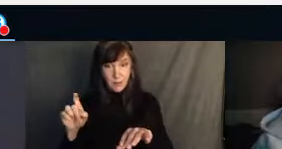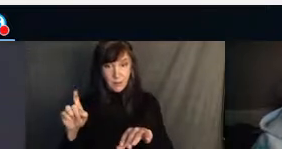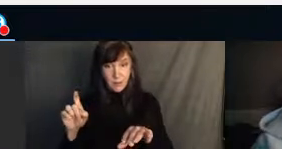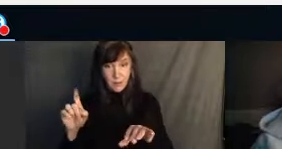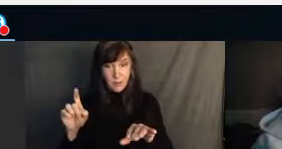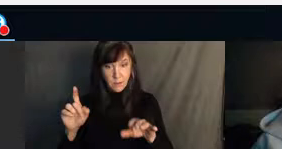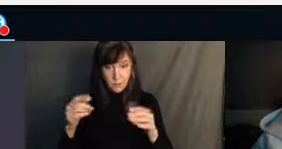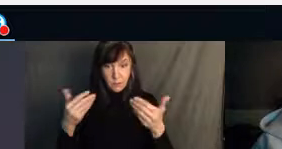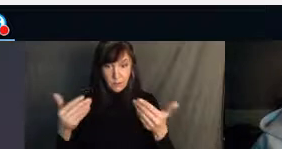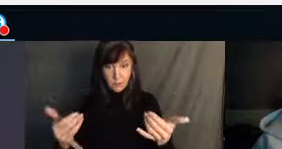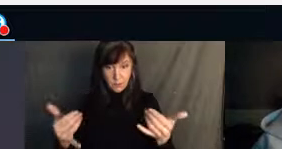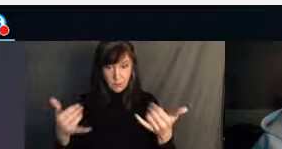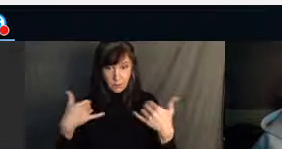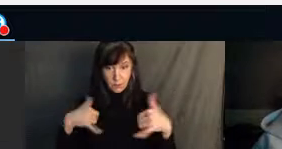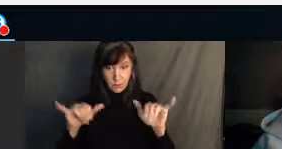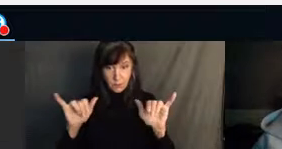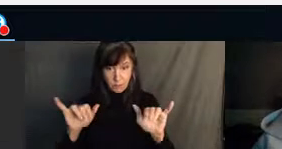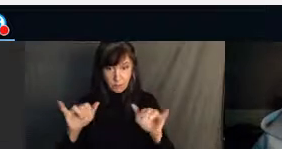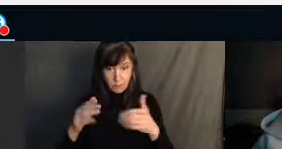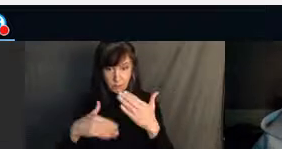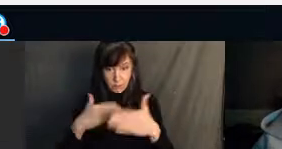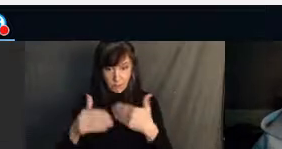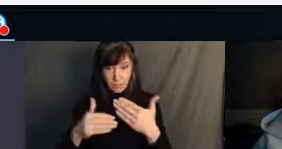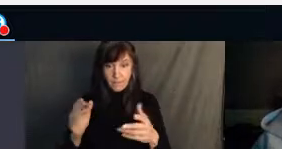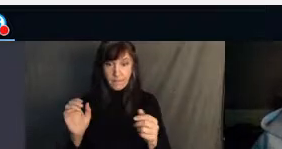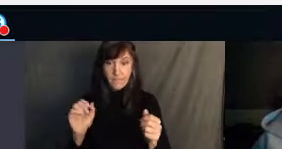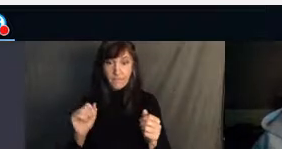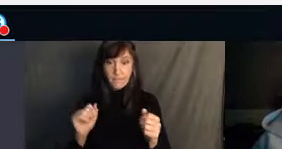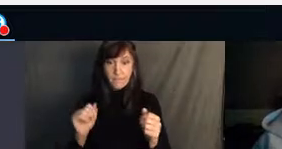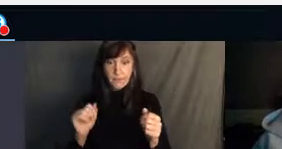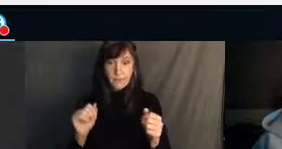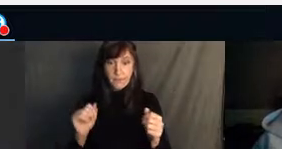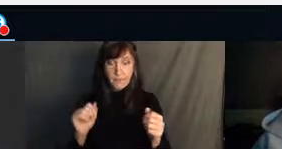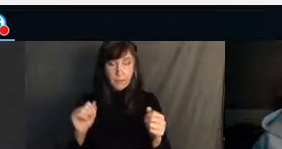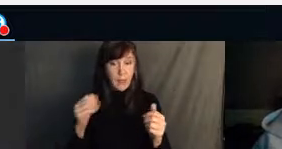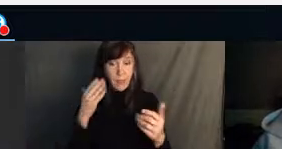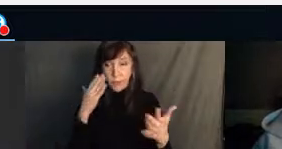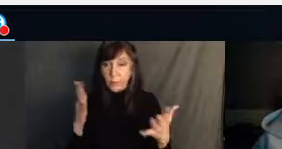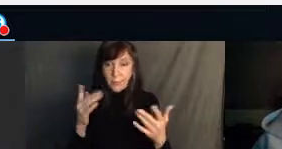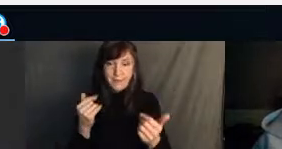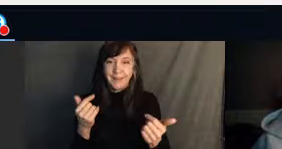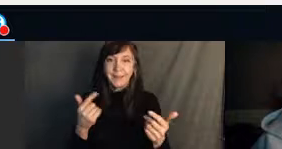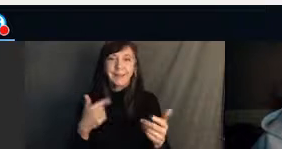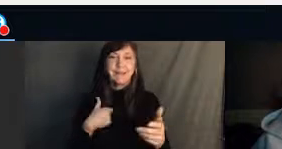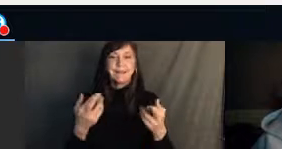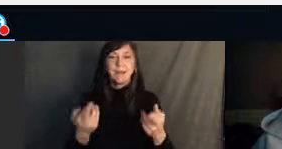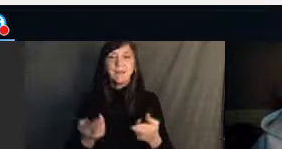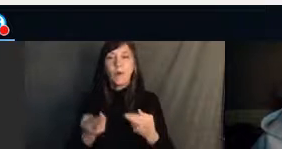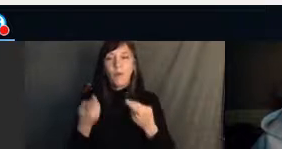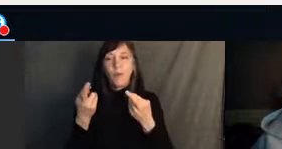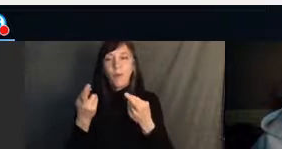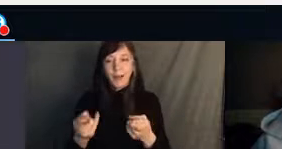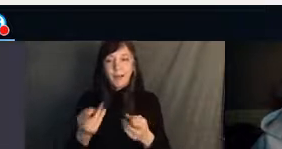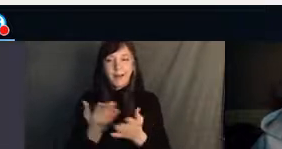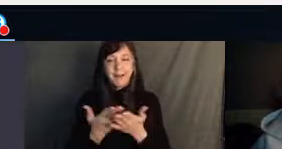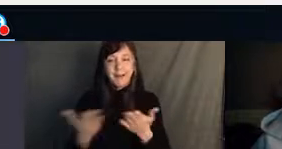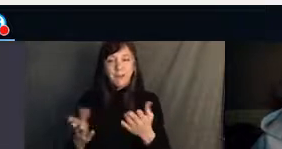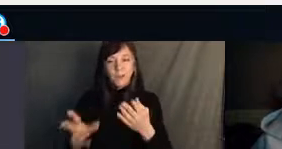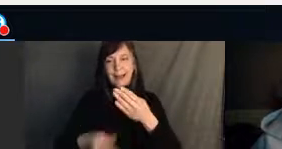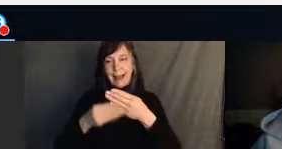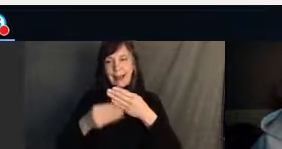wanted to keep in mind for our recommendations, and know that these are some of the things that we need to build into